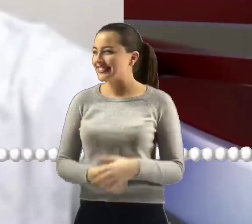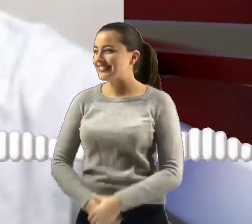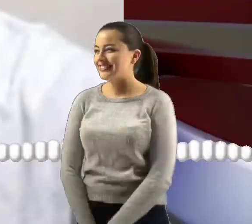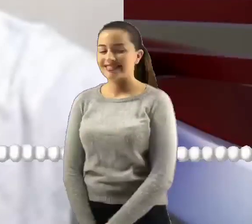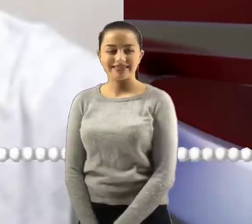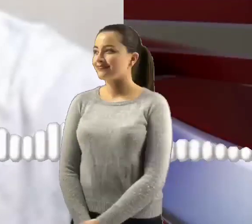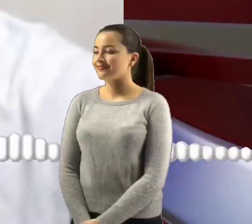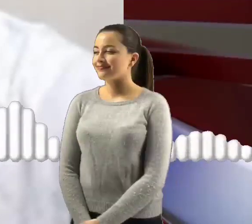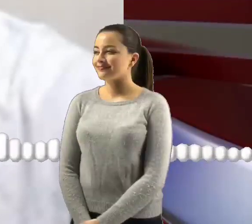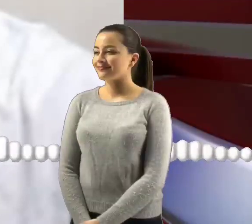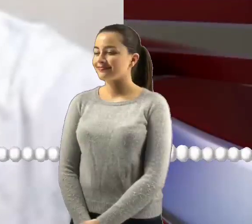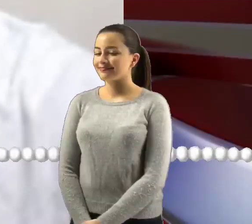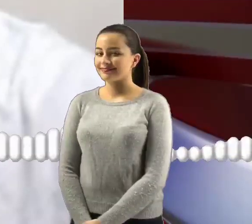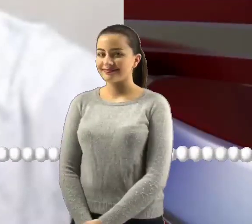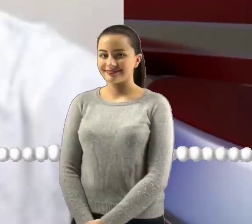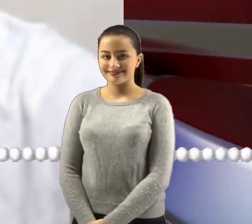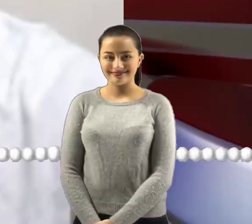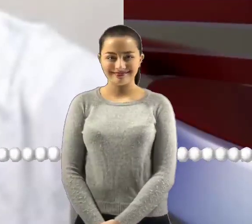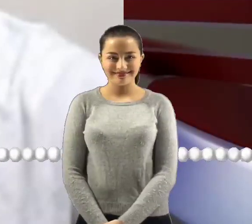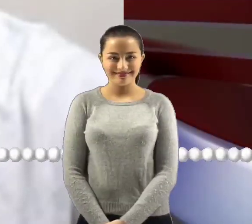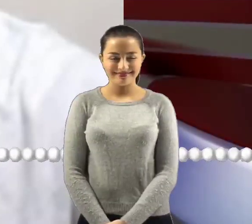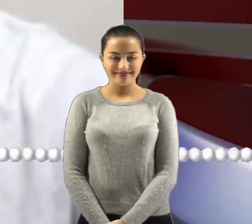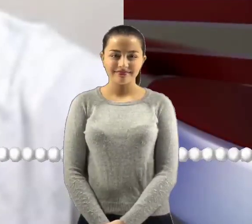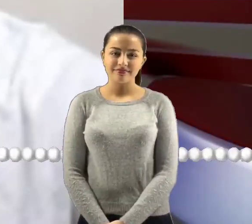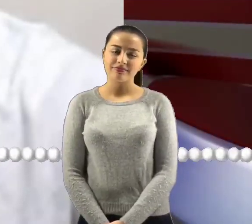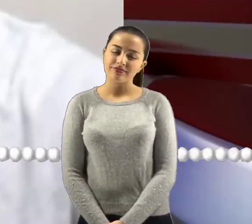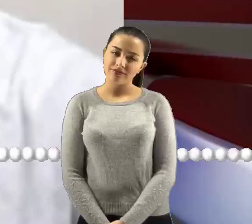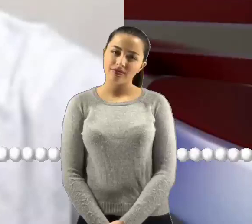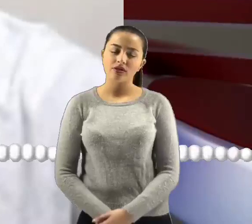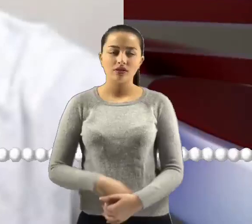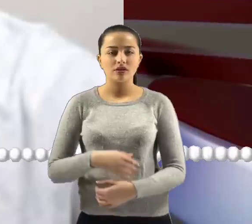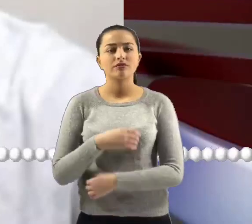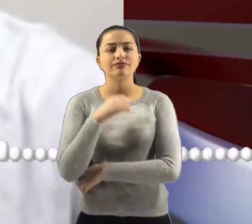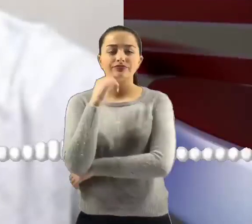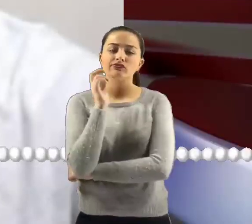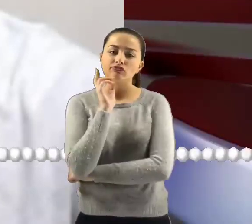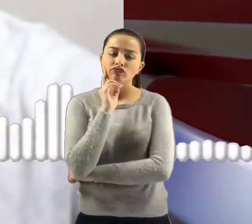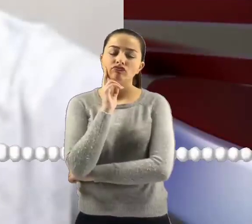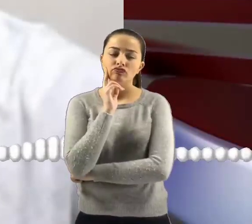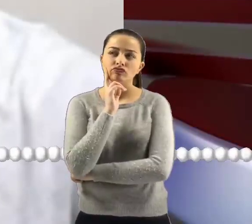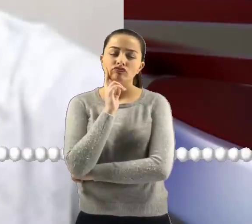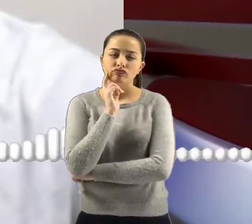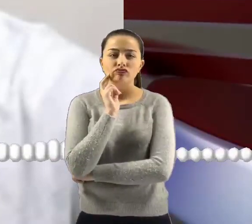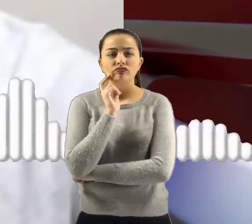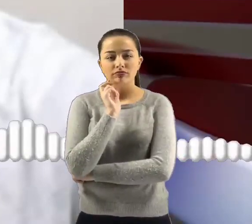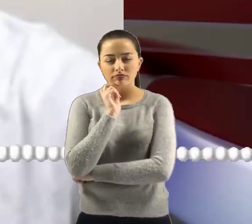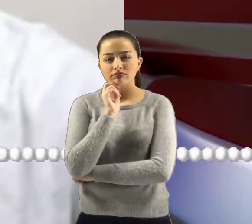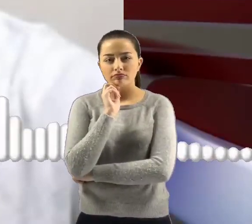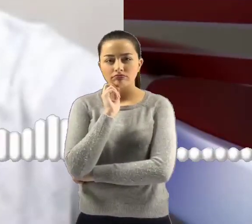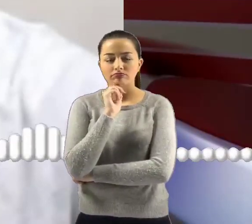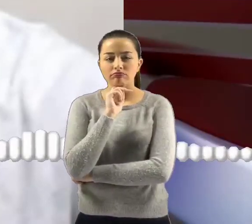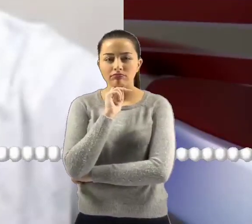far? What is the way forward, right? And he gave out so many things, right? He brought out